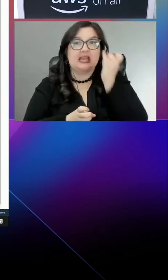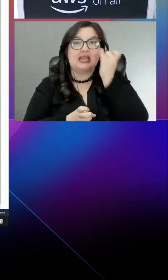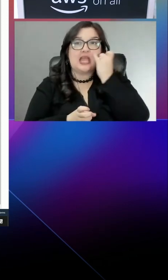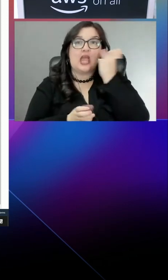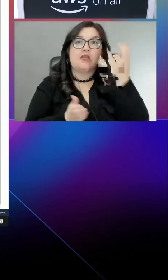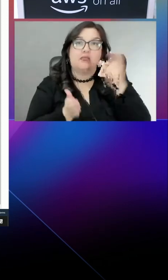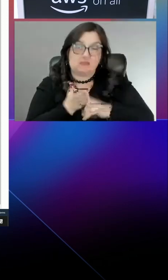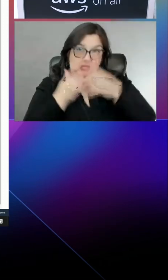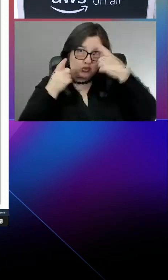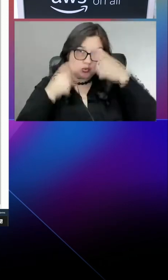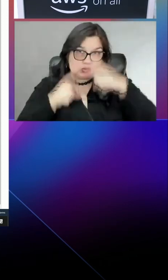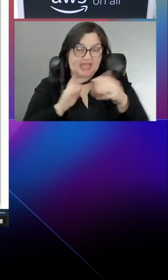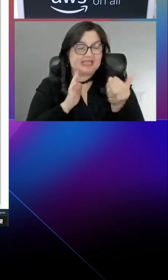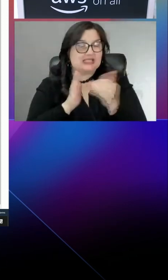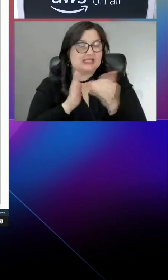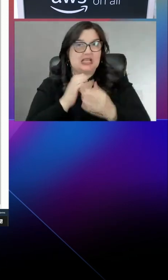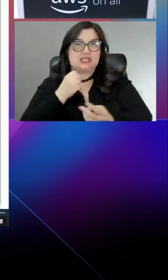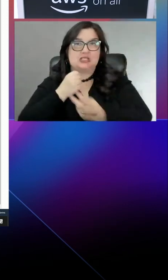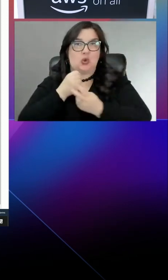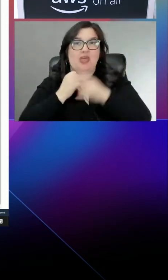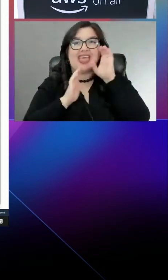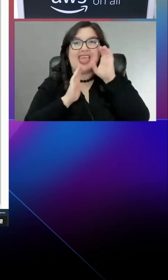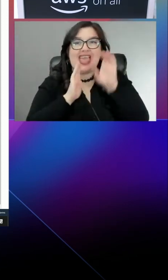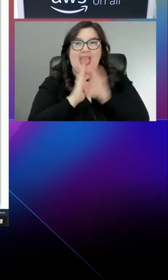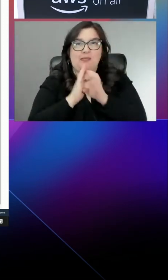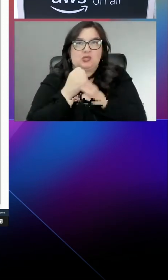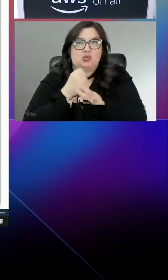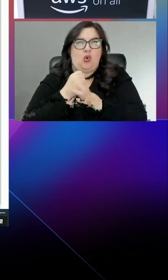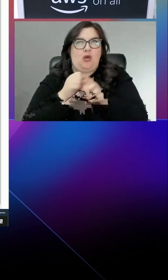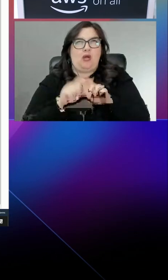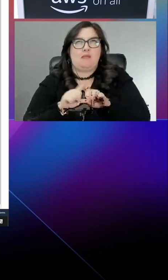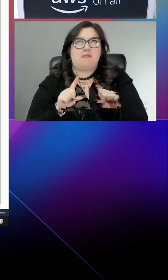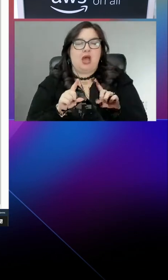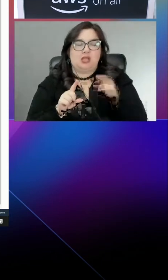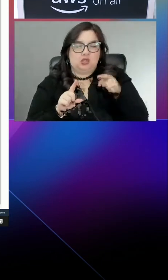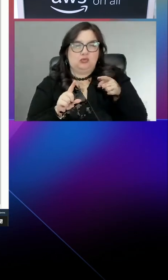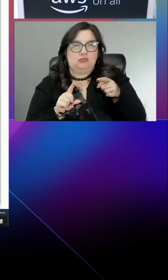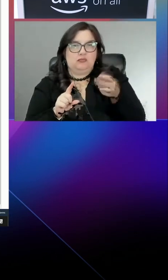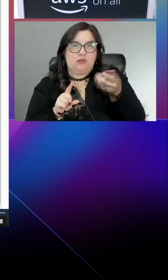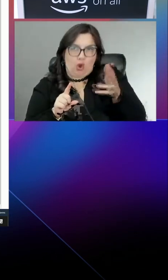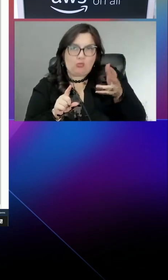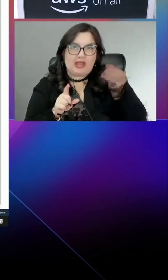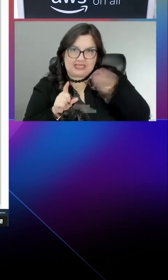anything. We store the image, but that's Yeah. basically because you have consented us Yep. for it. But